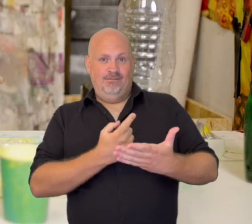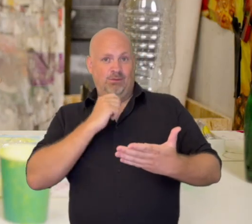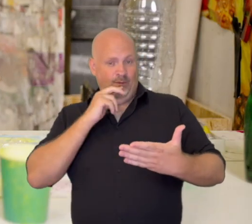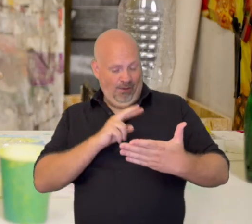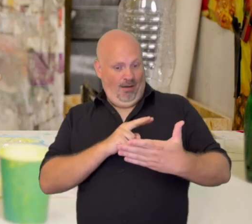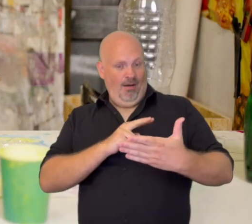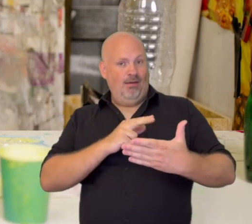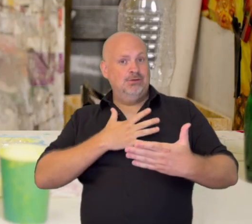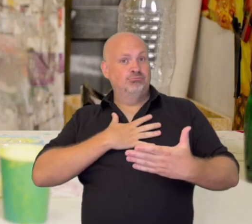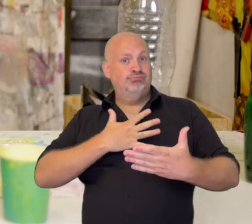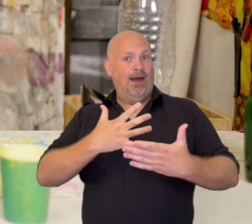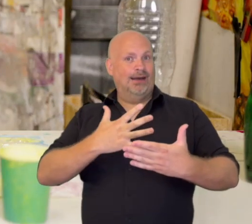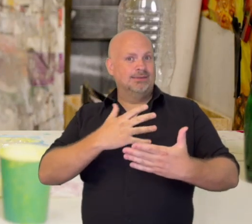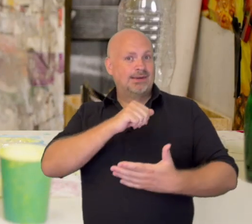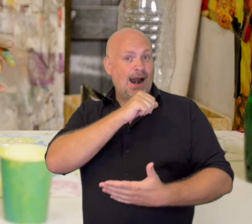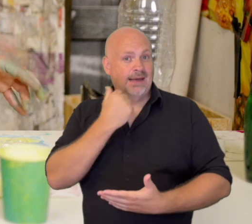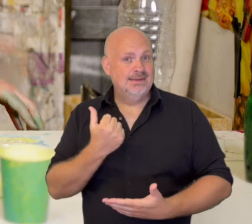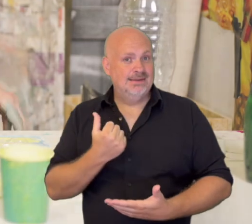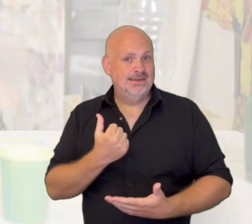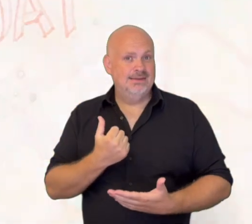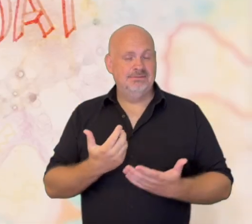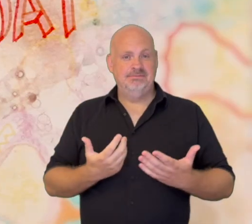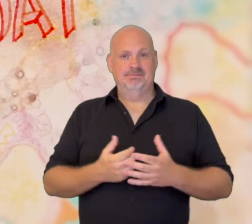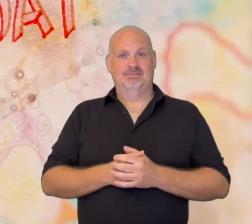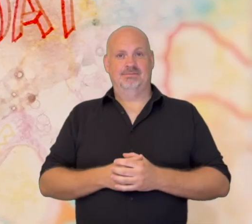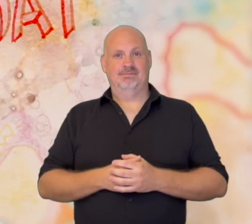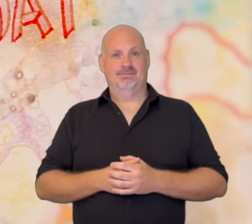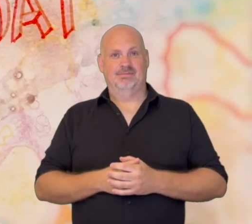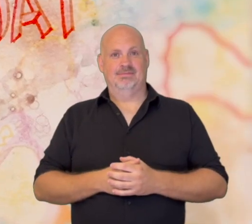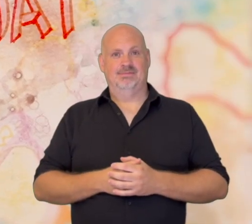surprise. We should have a really nice surprise.